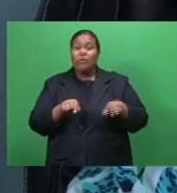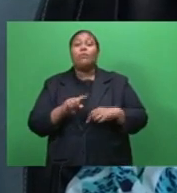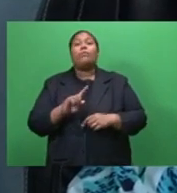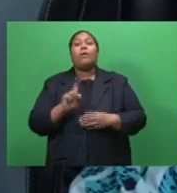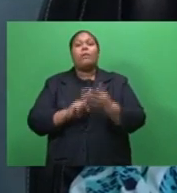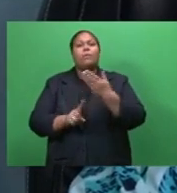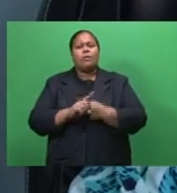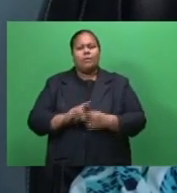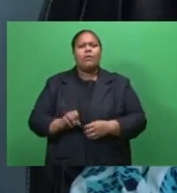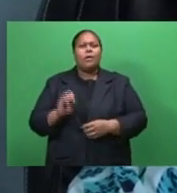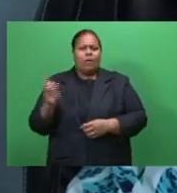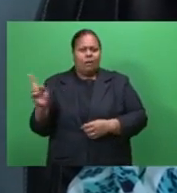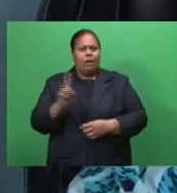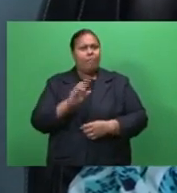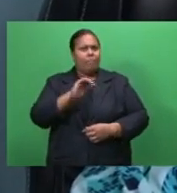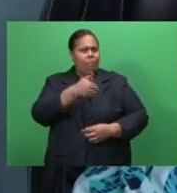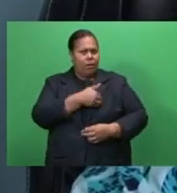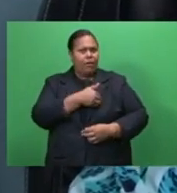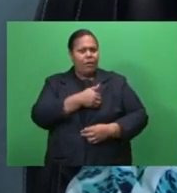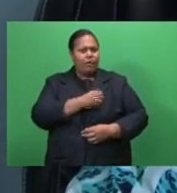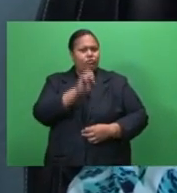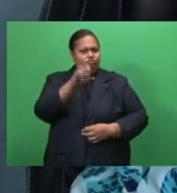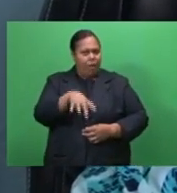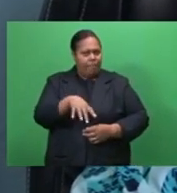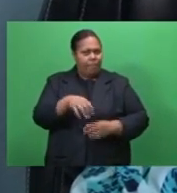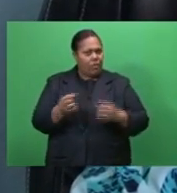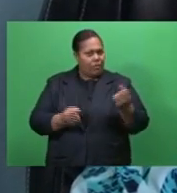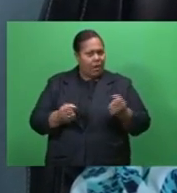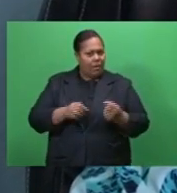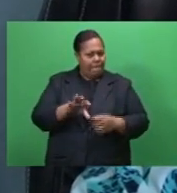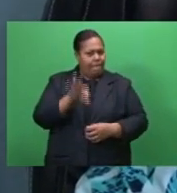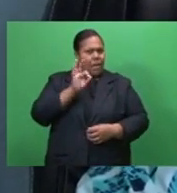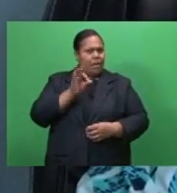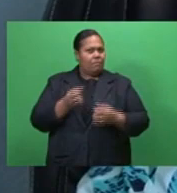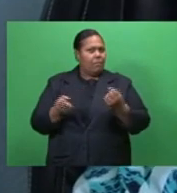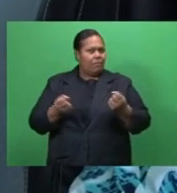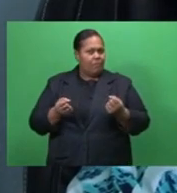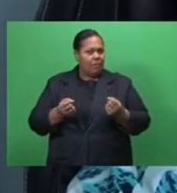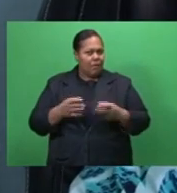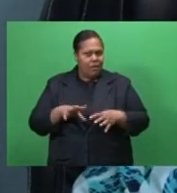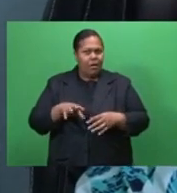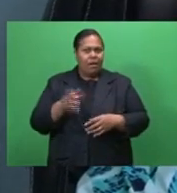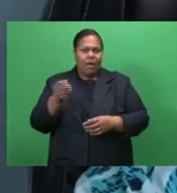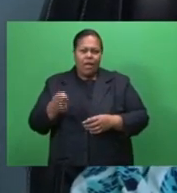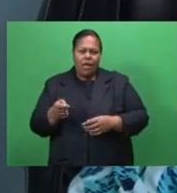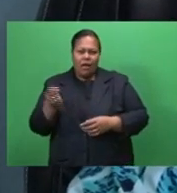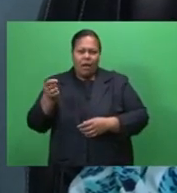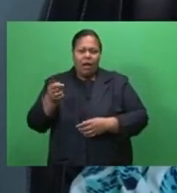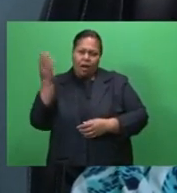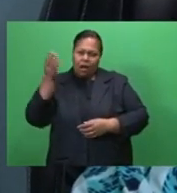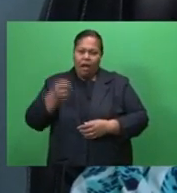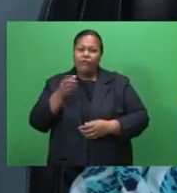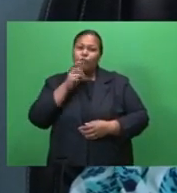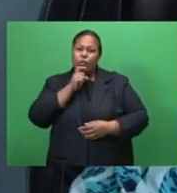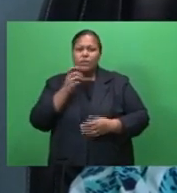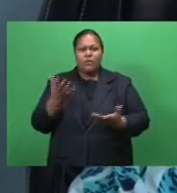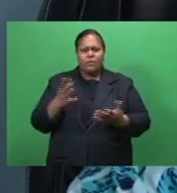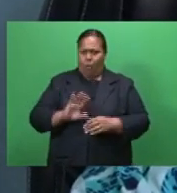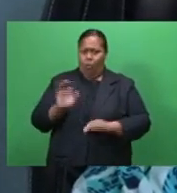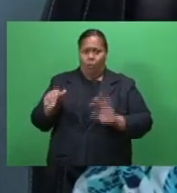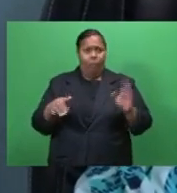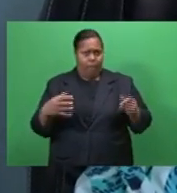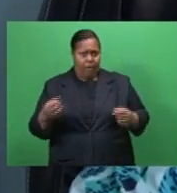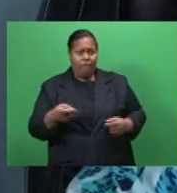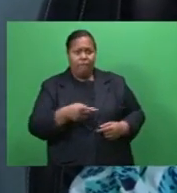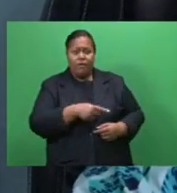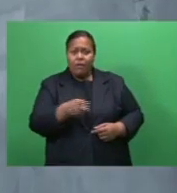they come in the mornings, they get dropped, they get picked in the evenings, so they come in, they beg, they go back home, they have homes, and most of